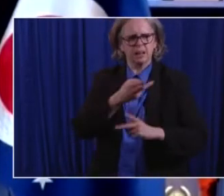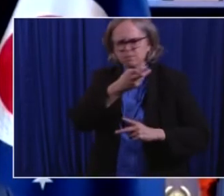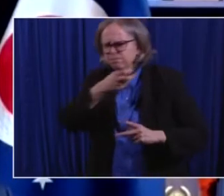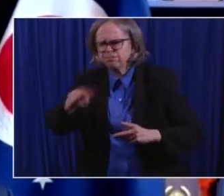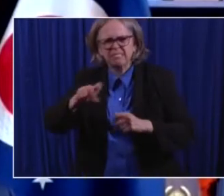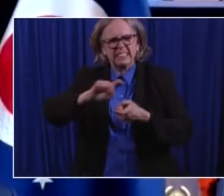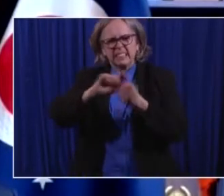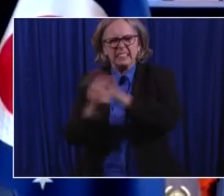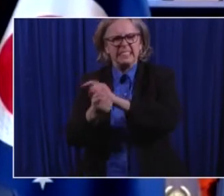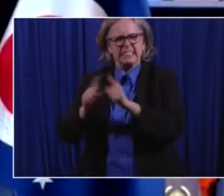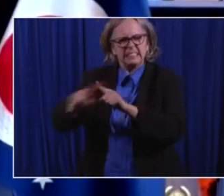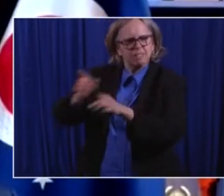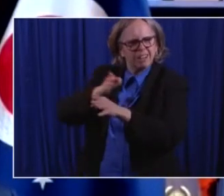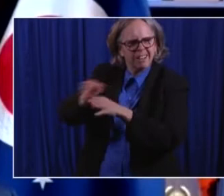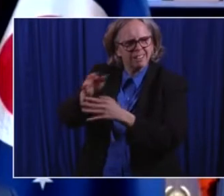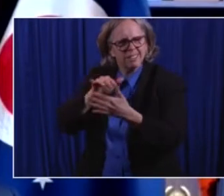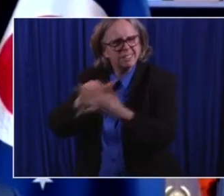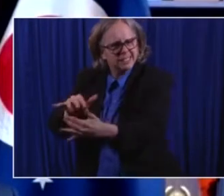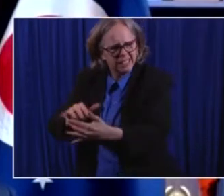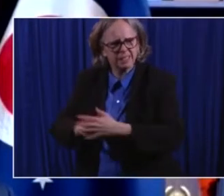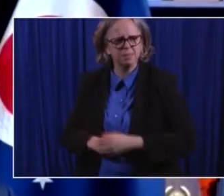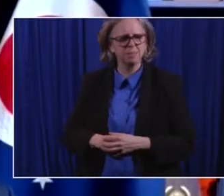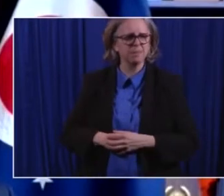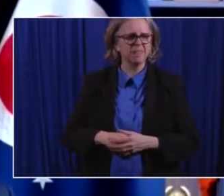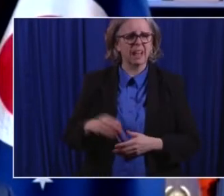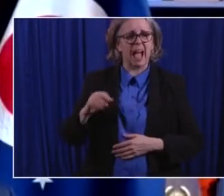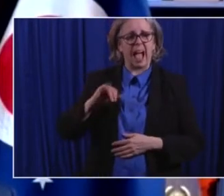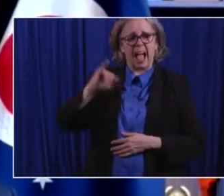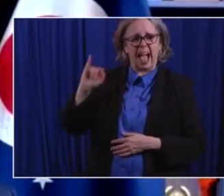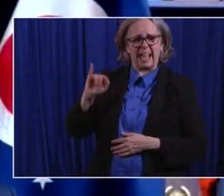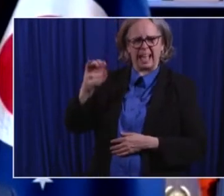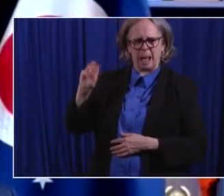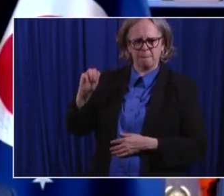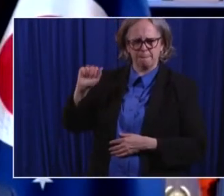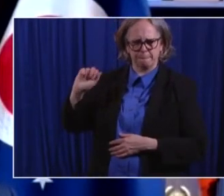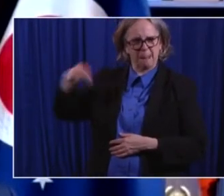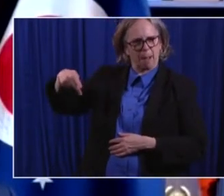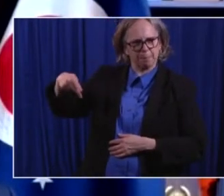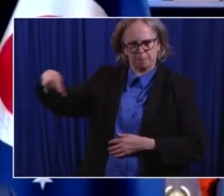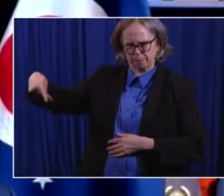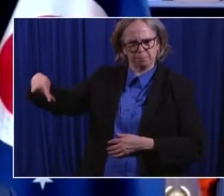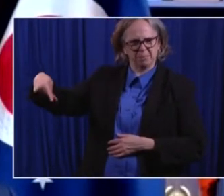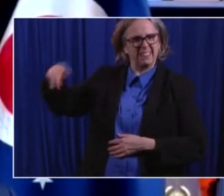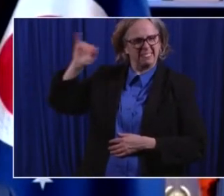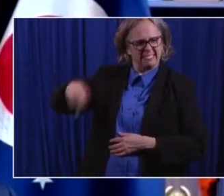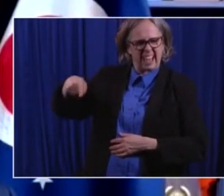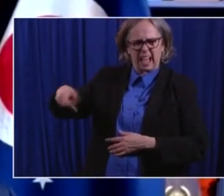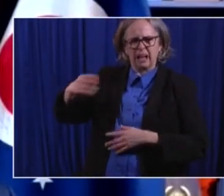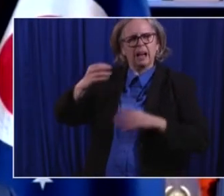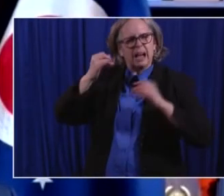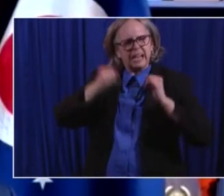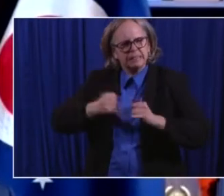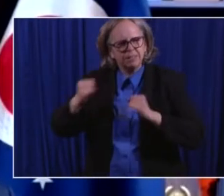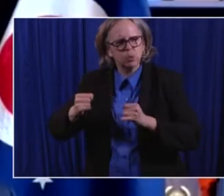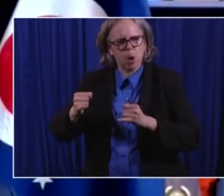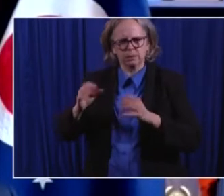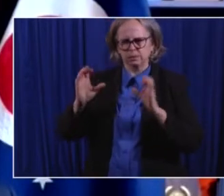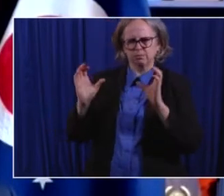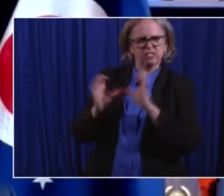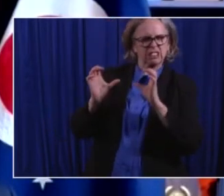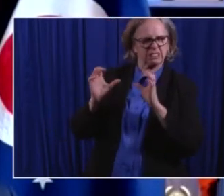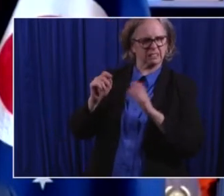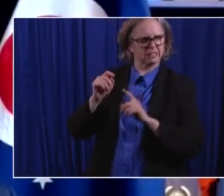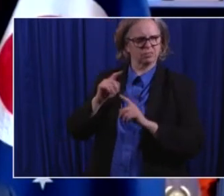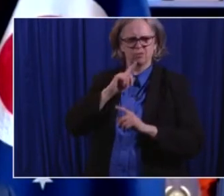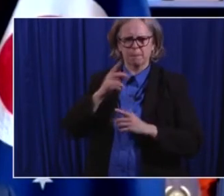which is an individualized credential, okay, for anybody who wants to get one. And we'll pay up to